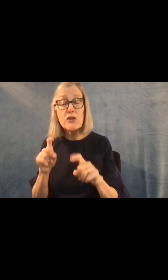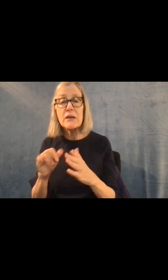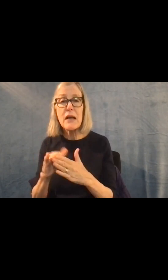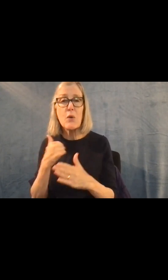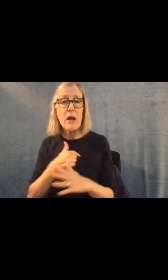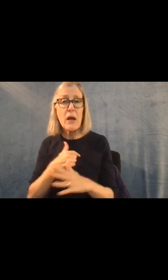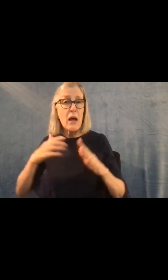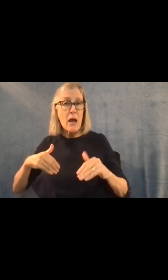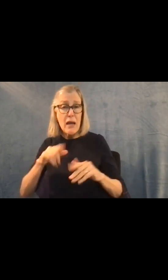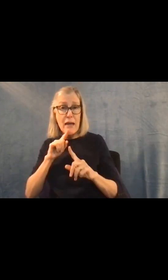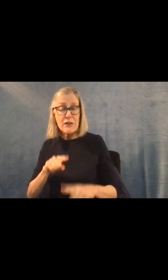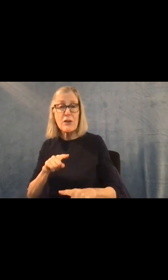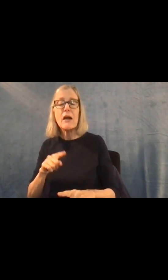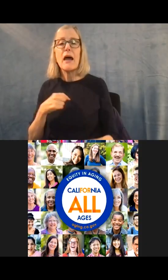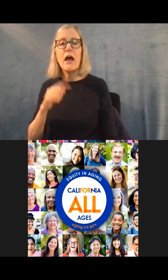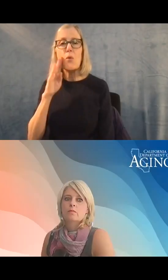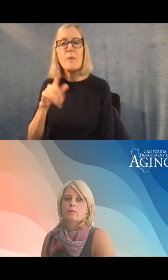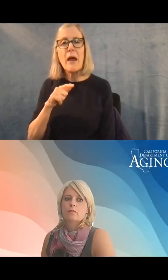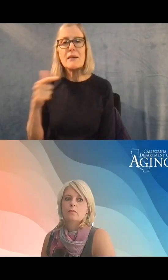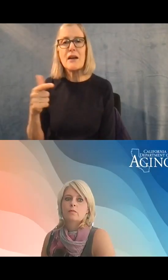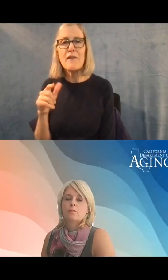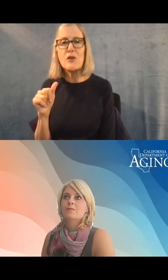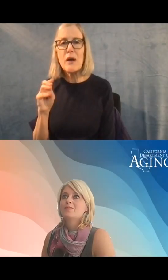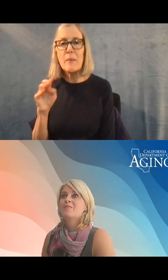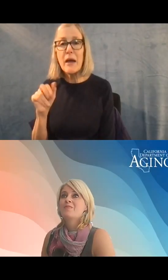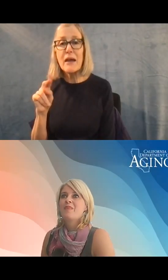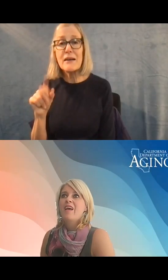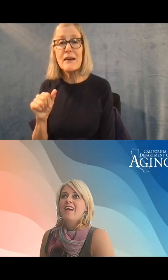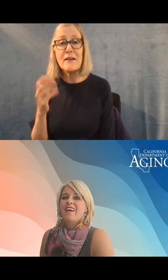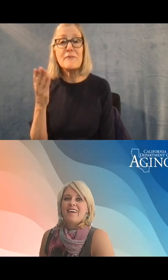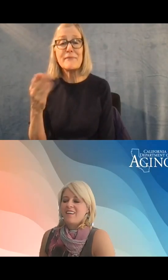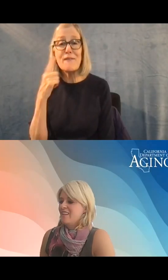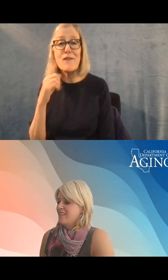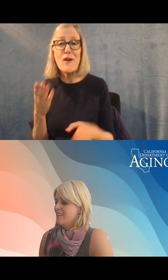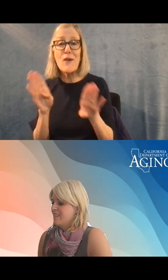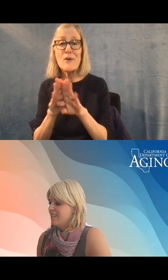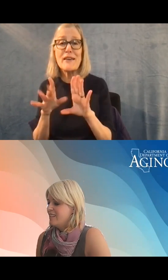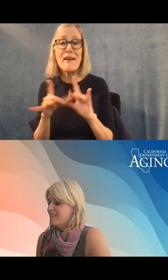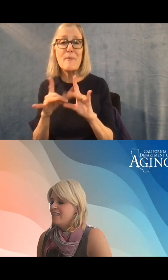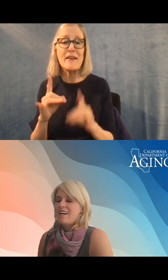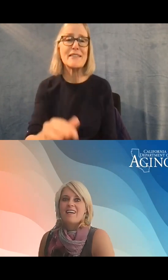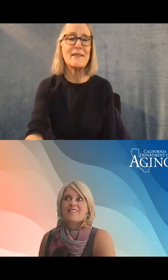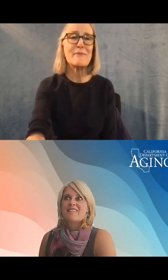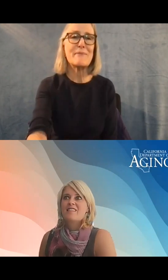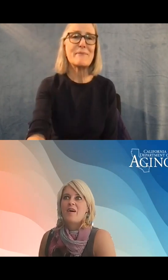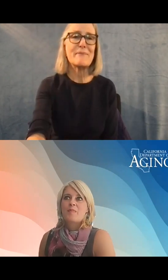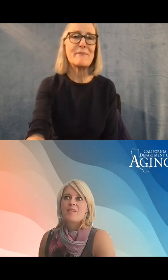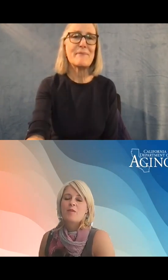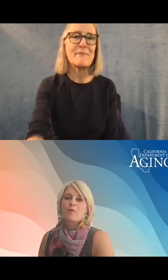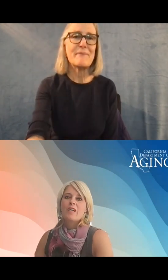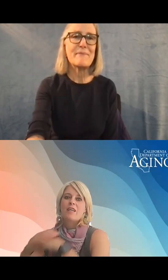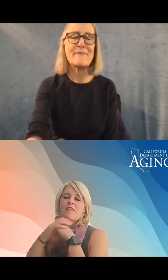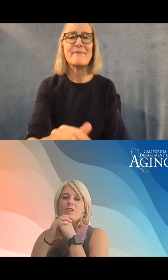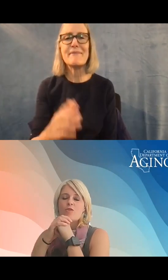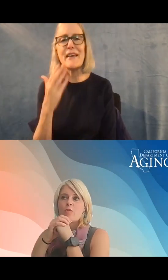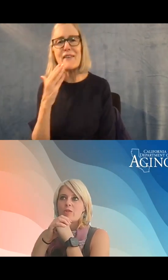And I will pass it off to Amanda for closing remarks. Thank you. Thank you,